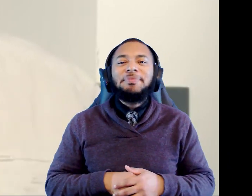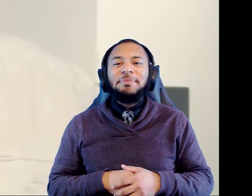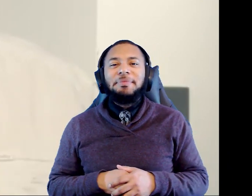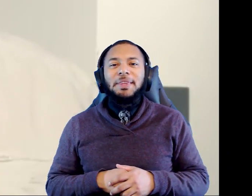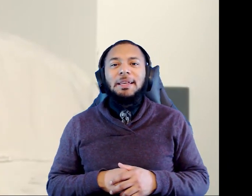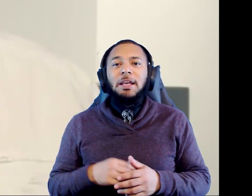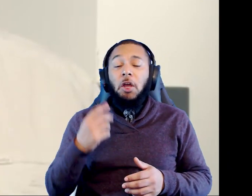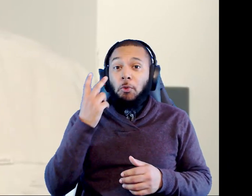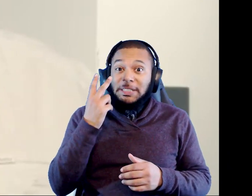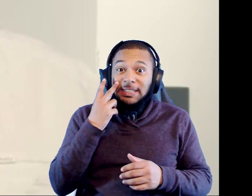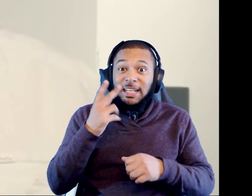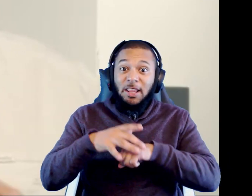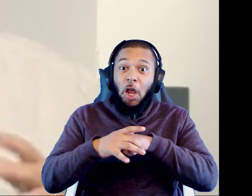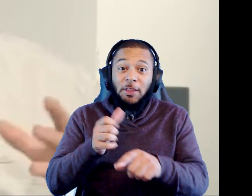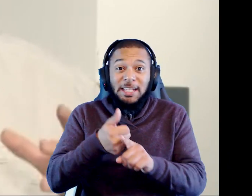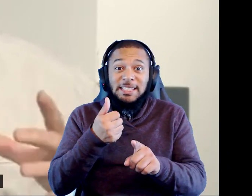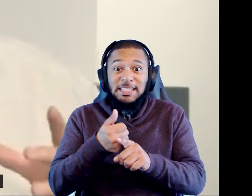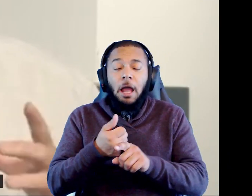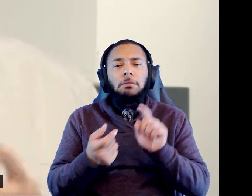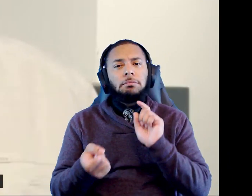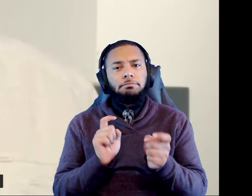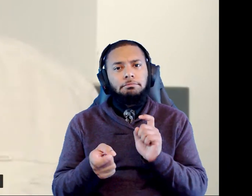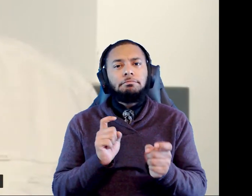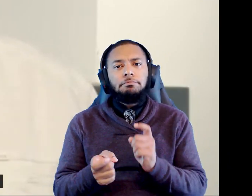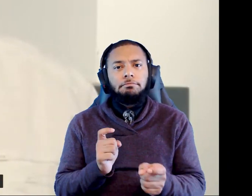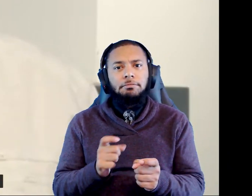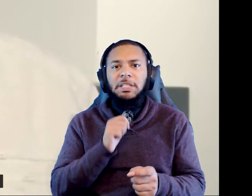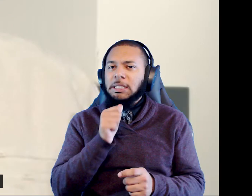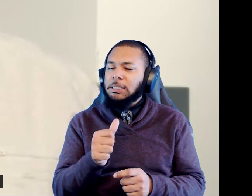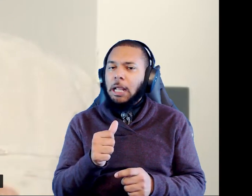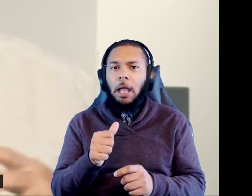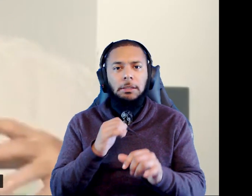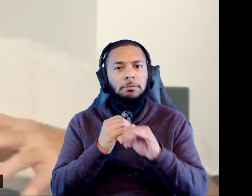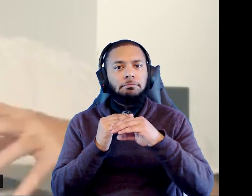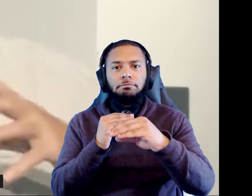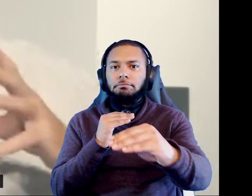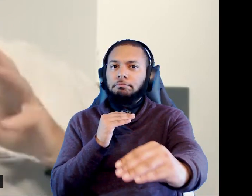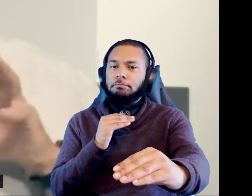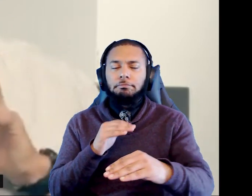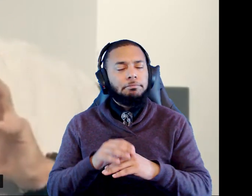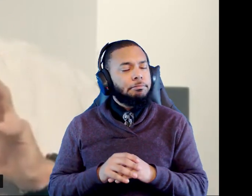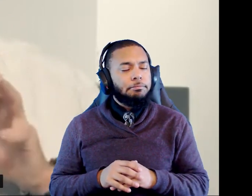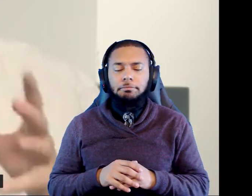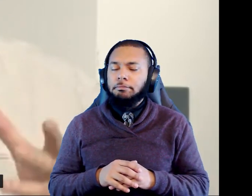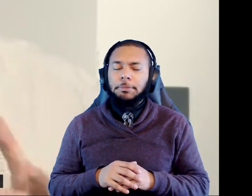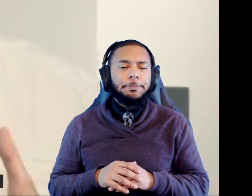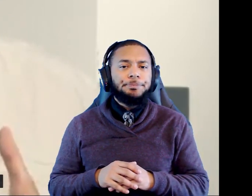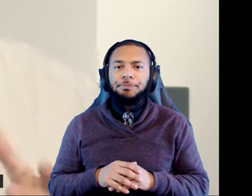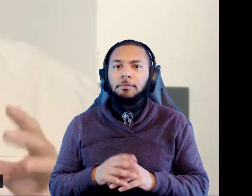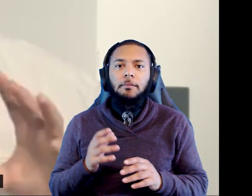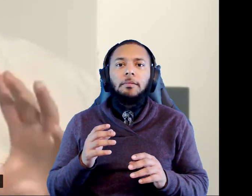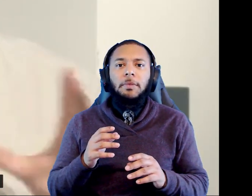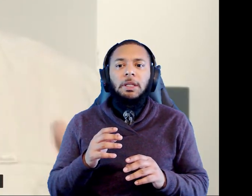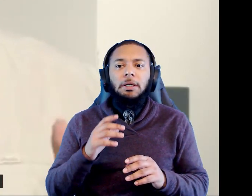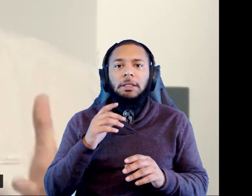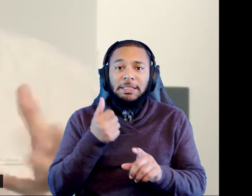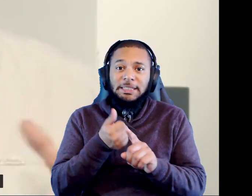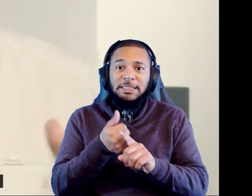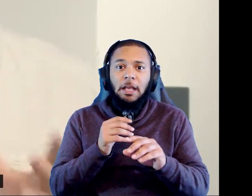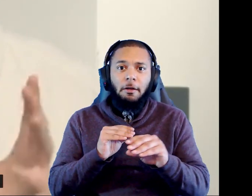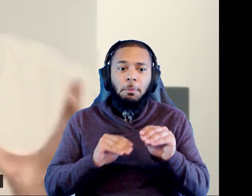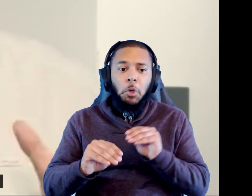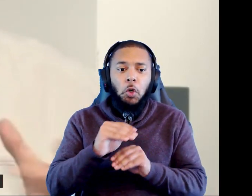quite dynamic. It's not just a static entity. It is actually somewhat moving